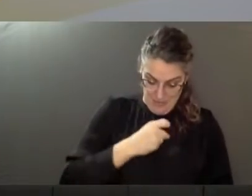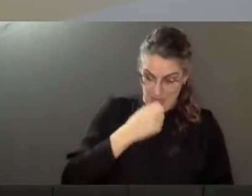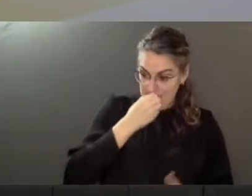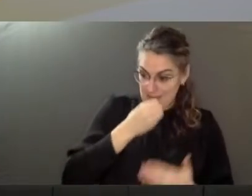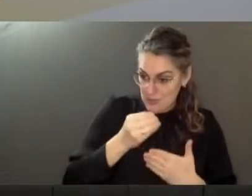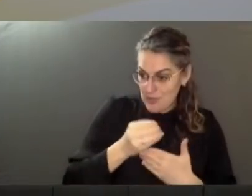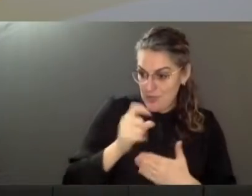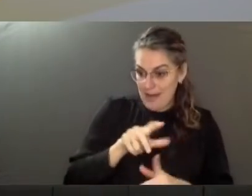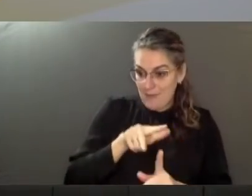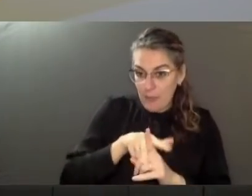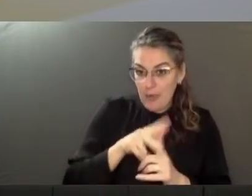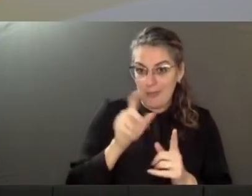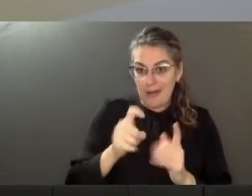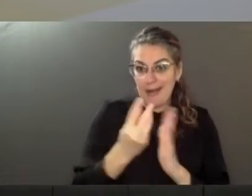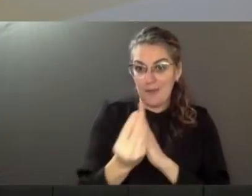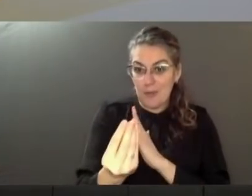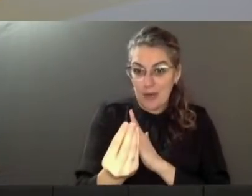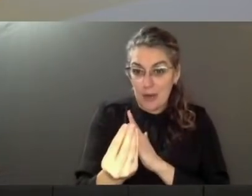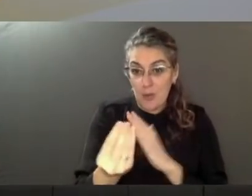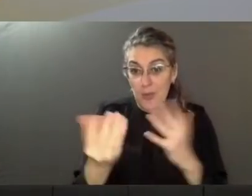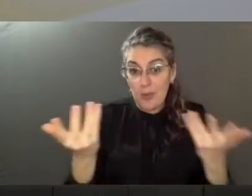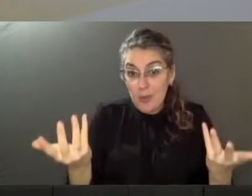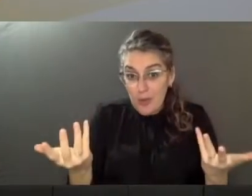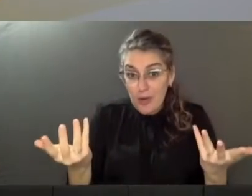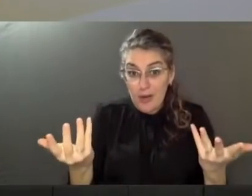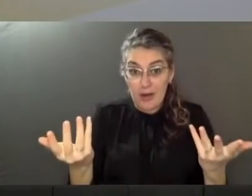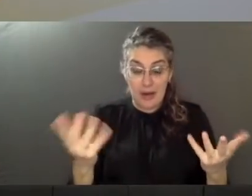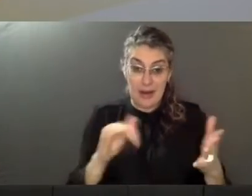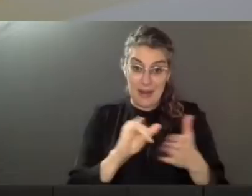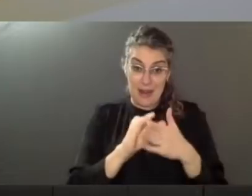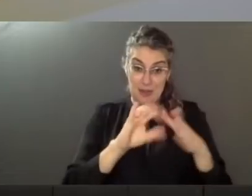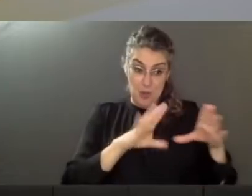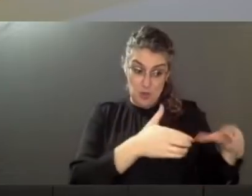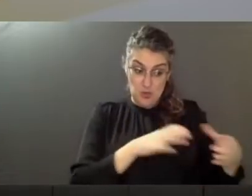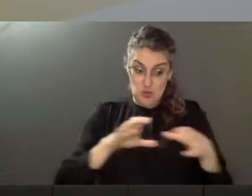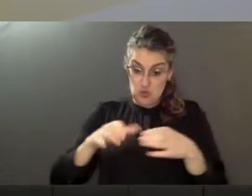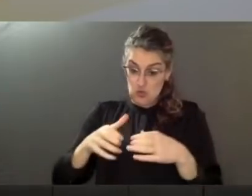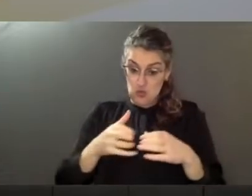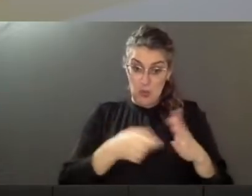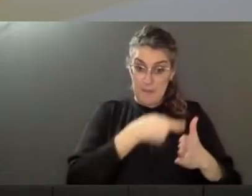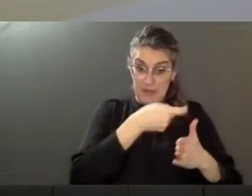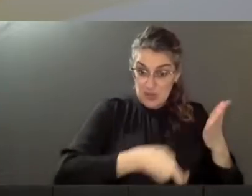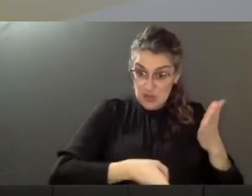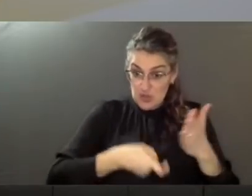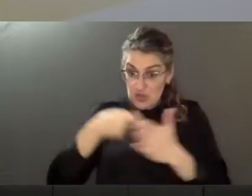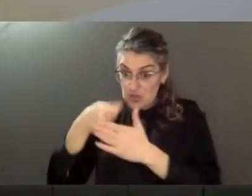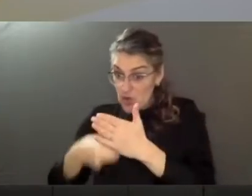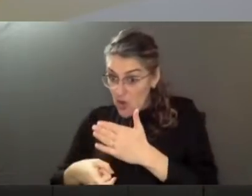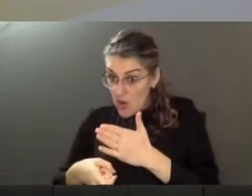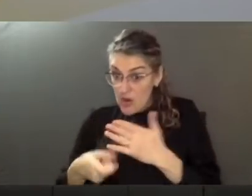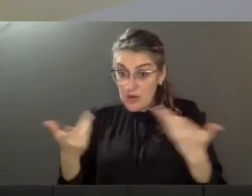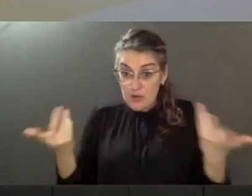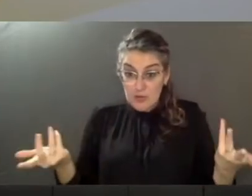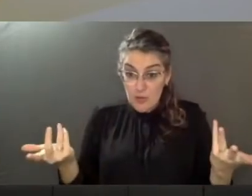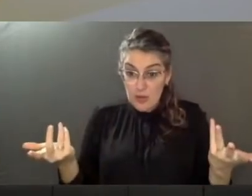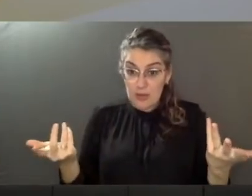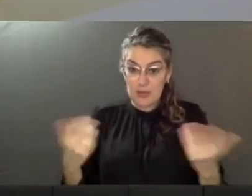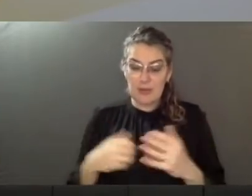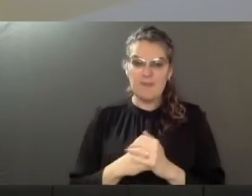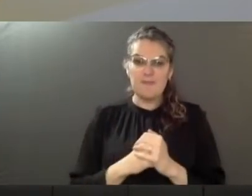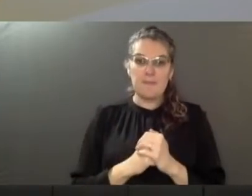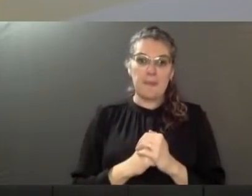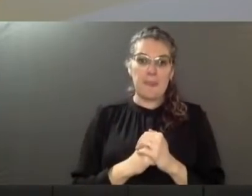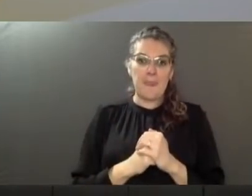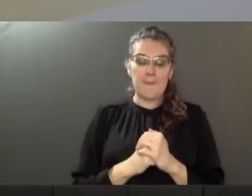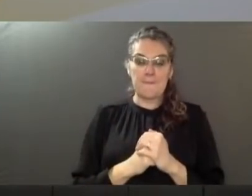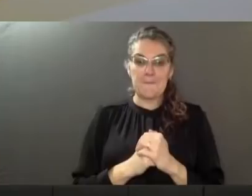anyone been charged under any of these cases, and why or why not? Sorry for the delay in that. Yeah, no problem. And